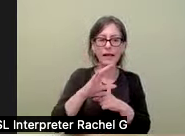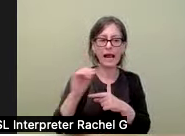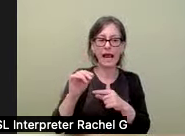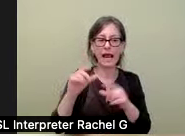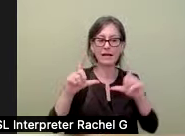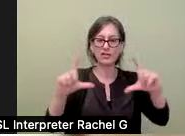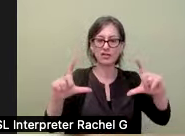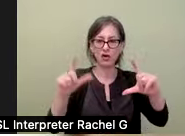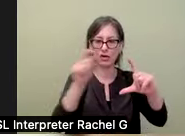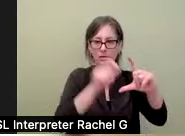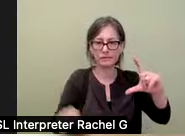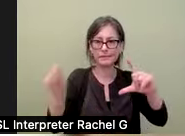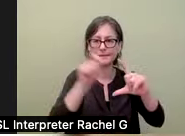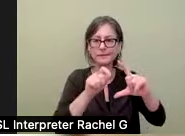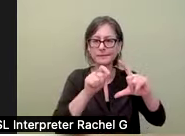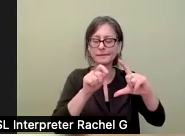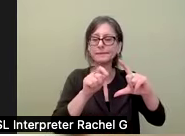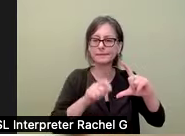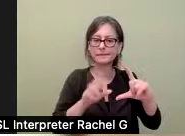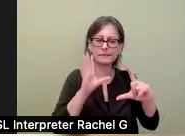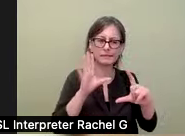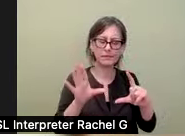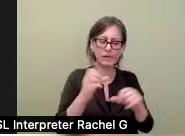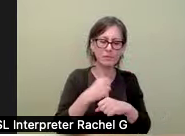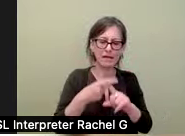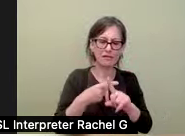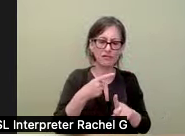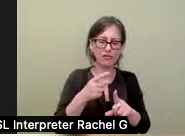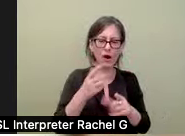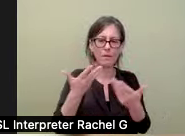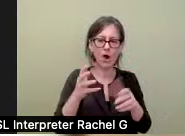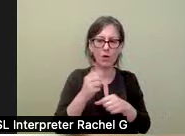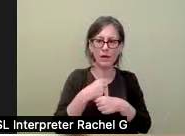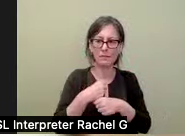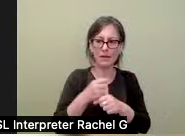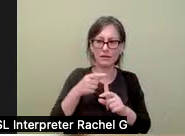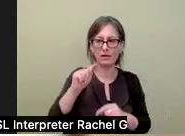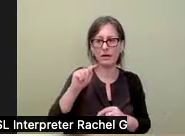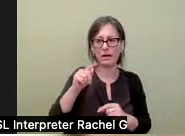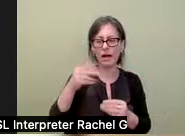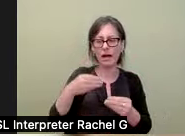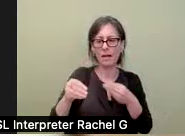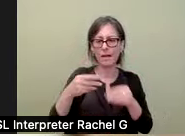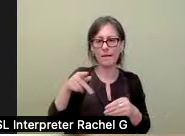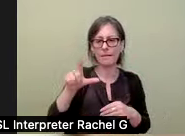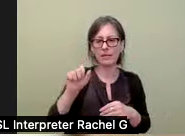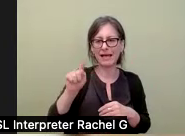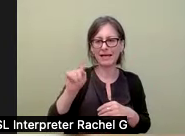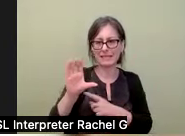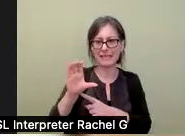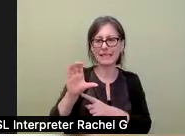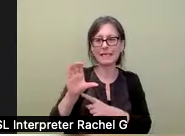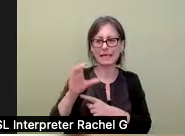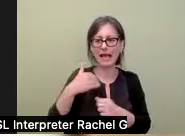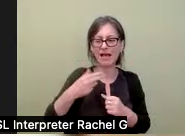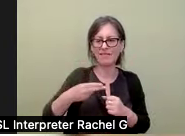circle decal that's made of preformed thermoplastic, whose properties have like